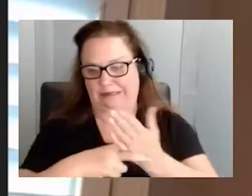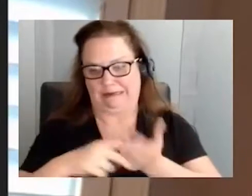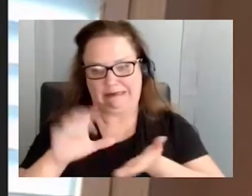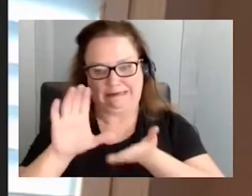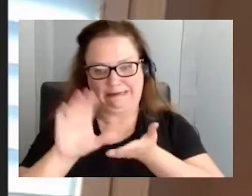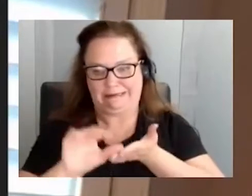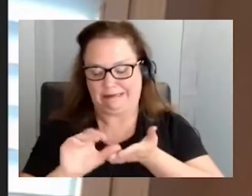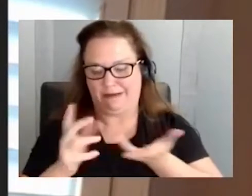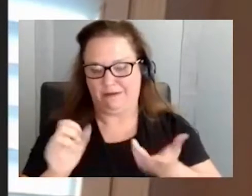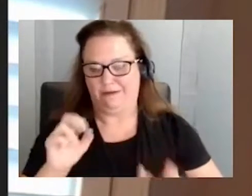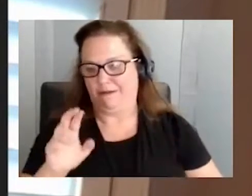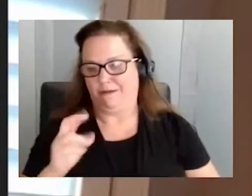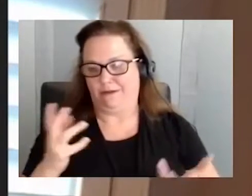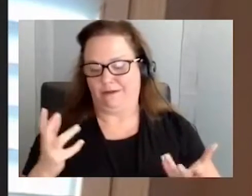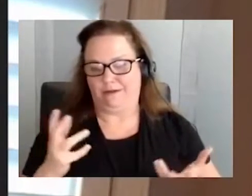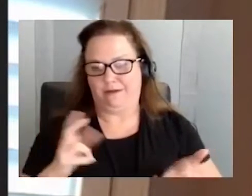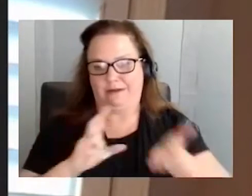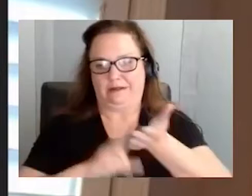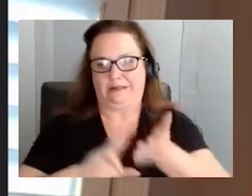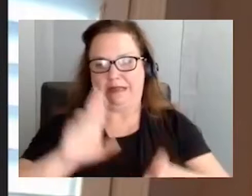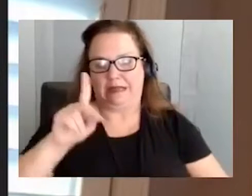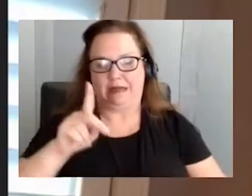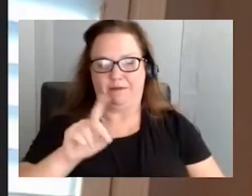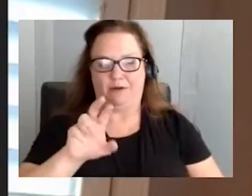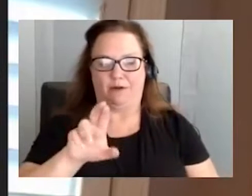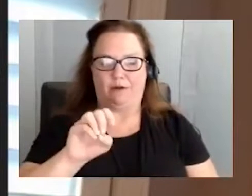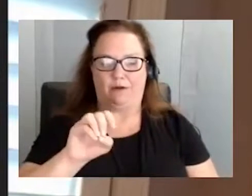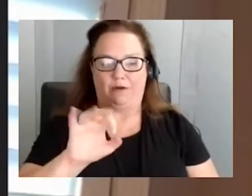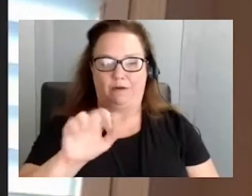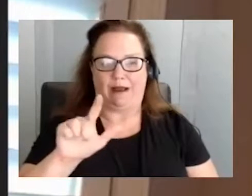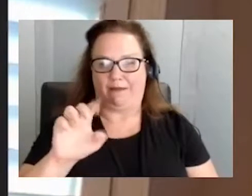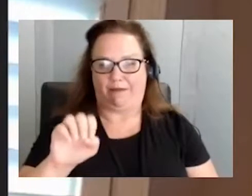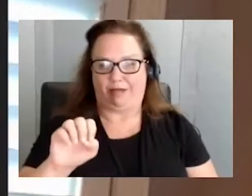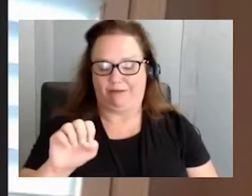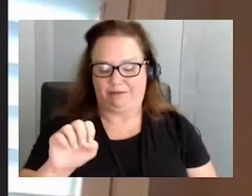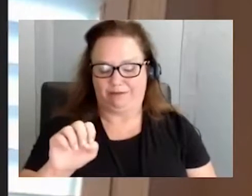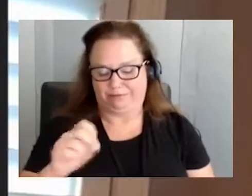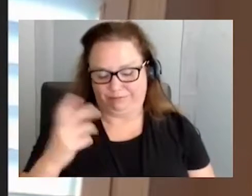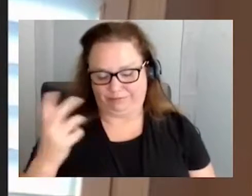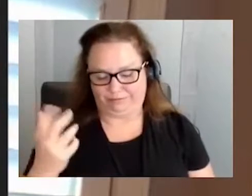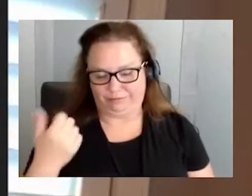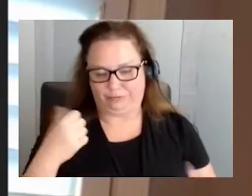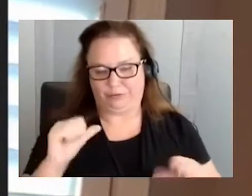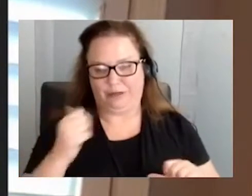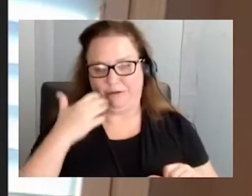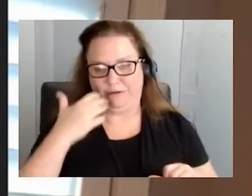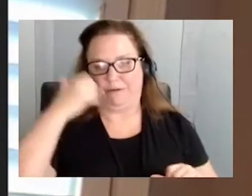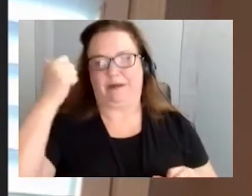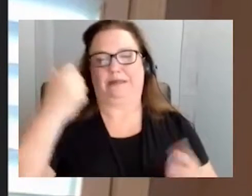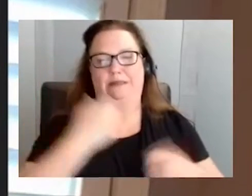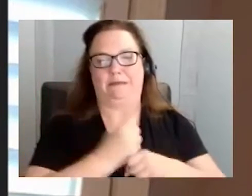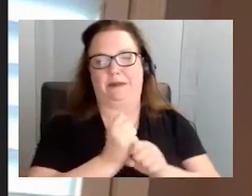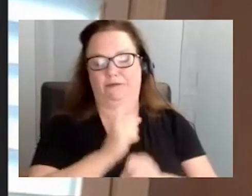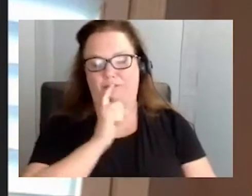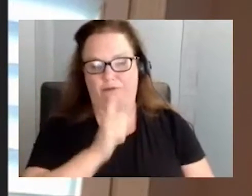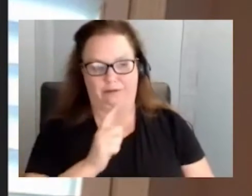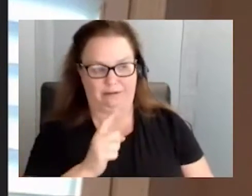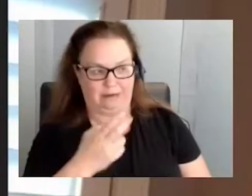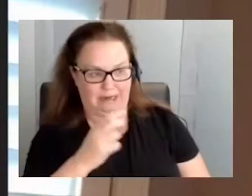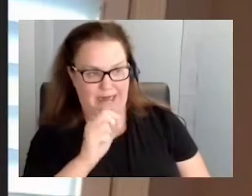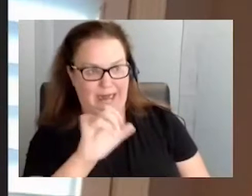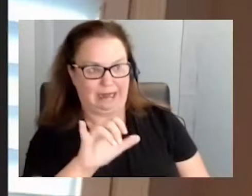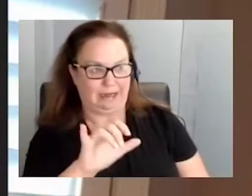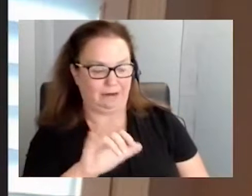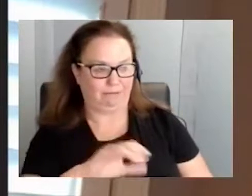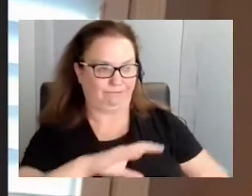being able to sign up for a raffle or anything on that. Just trying to do our best to make sure that, hey, we've hit that threshold